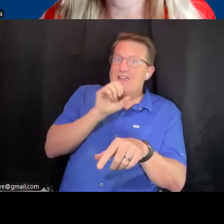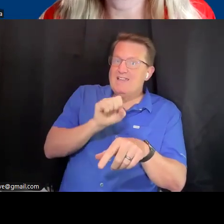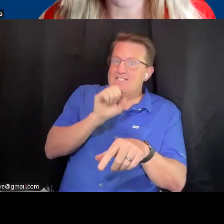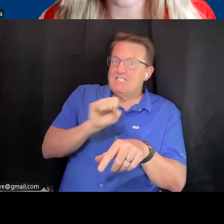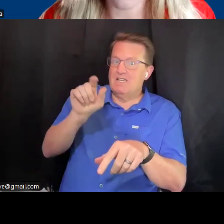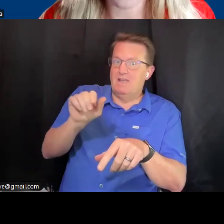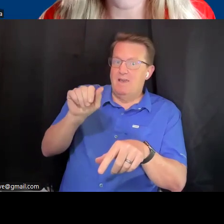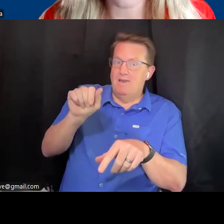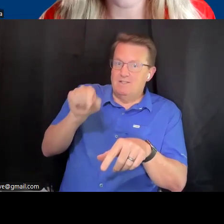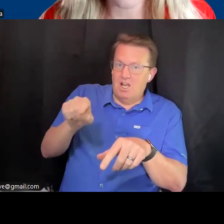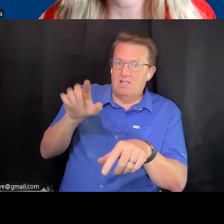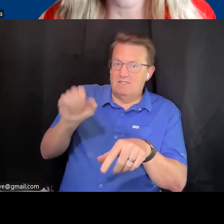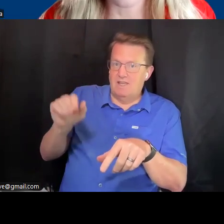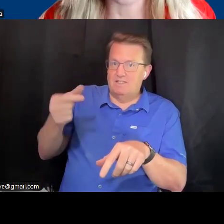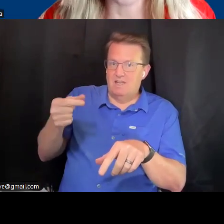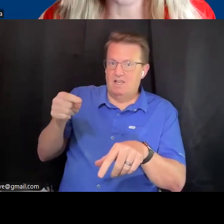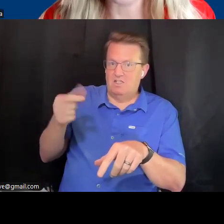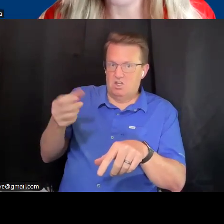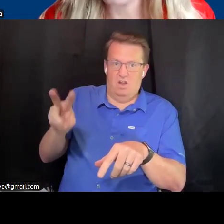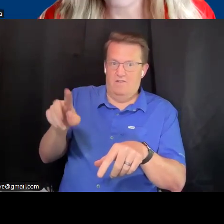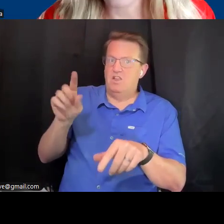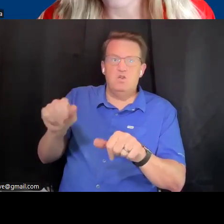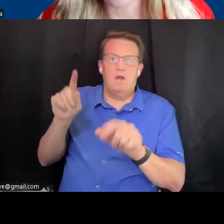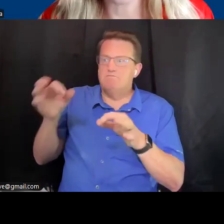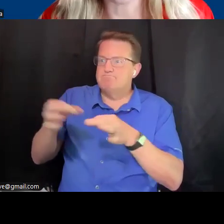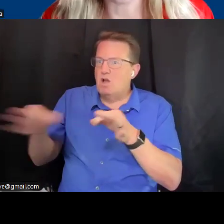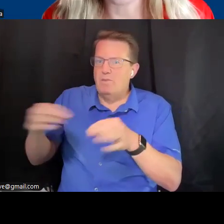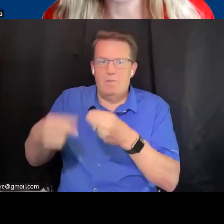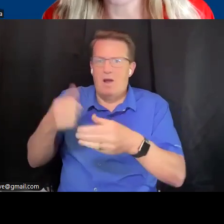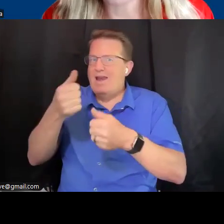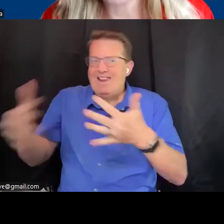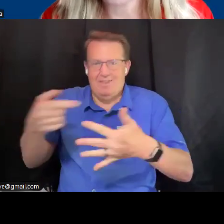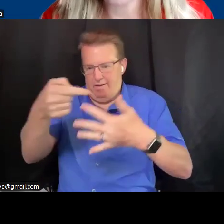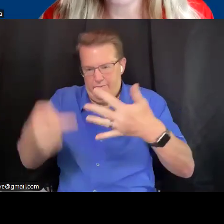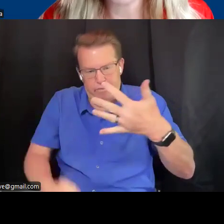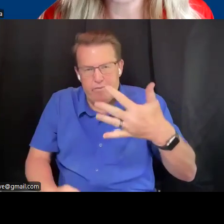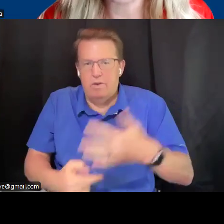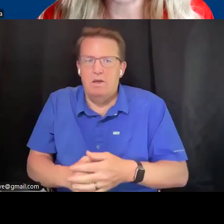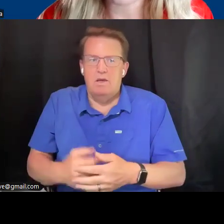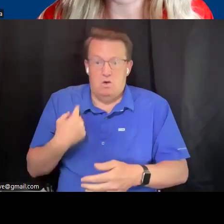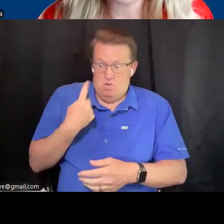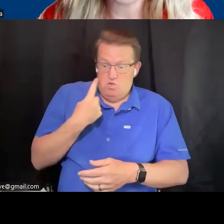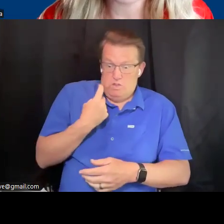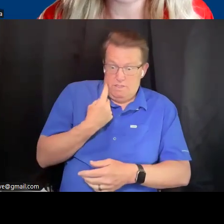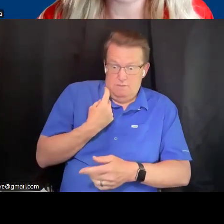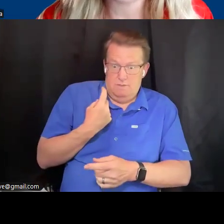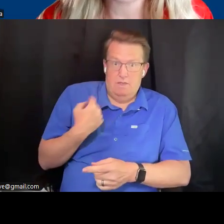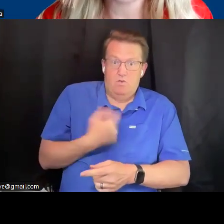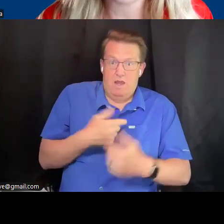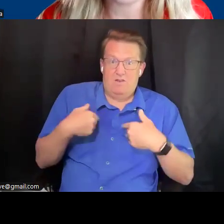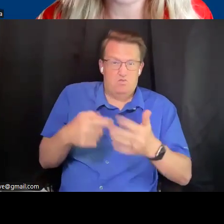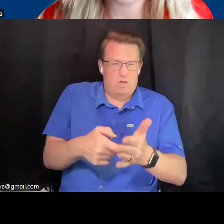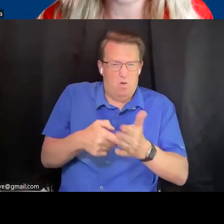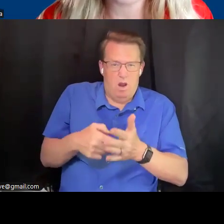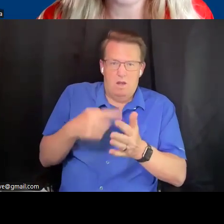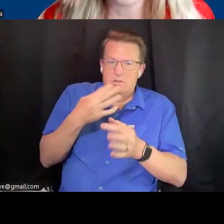have on this topic. We recently embarked on a public comment period that was required by the Administration